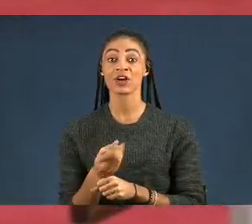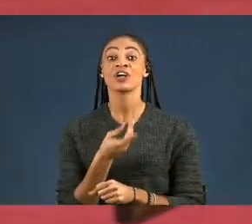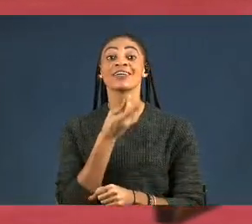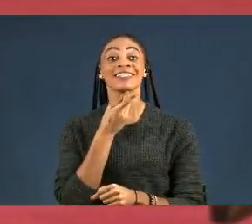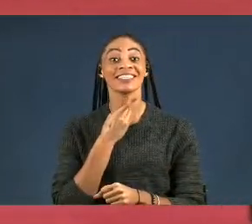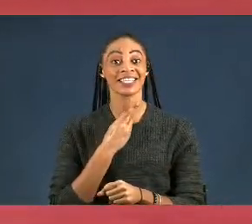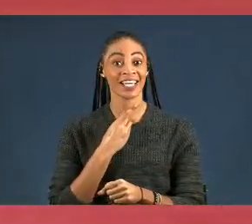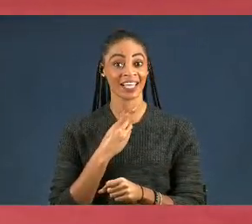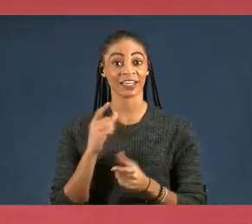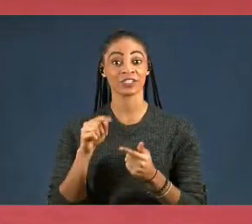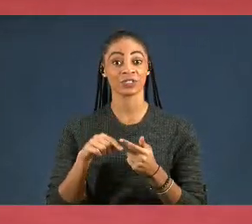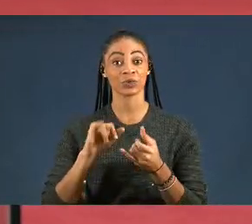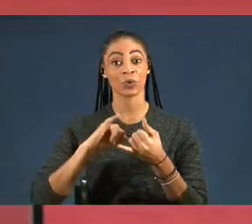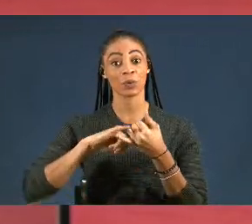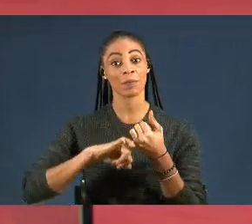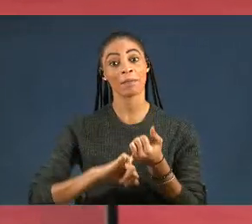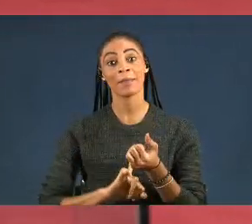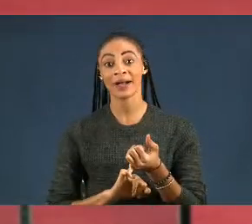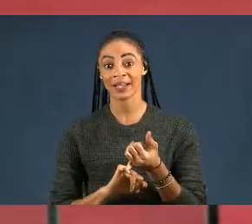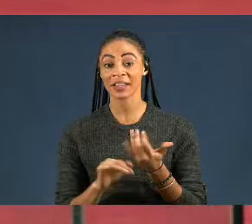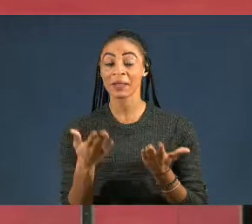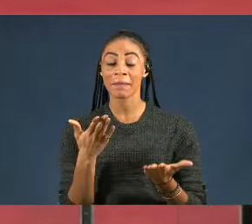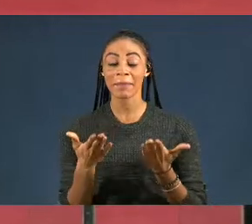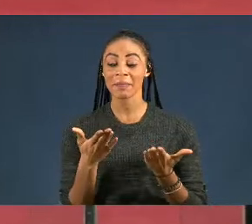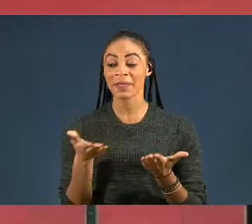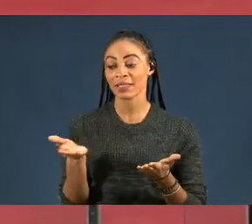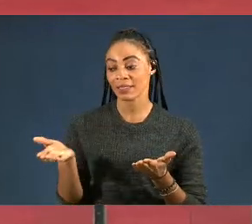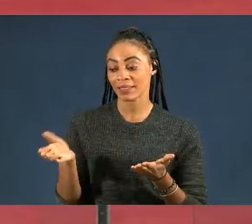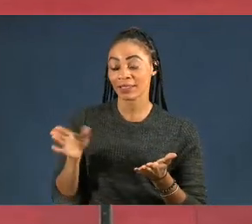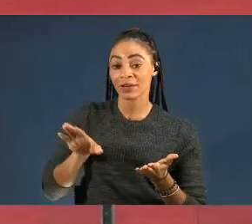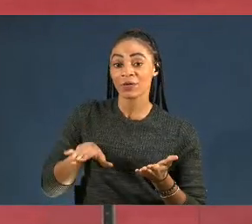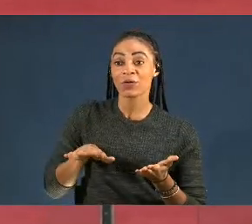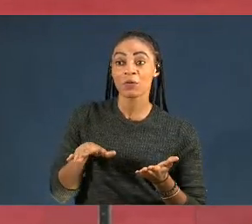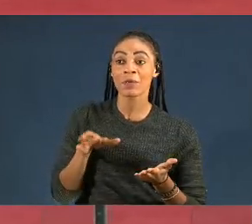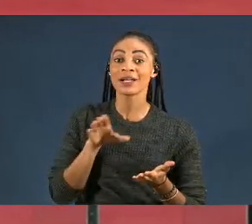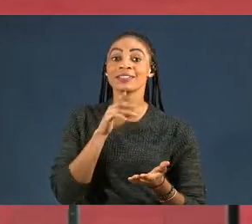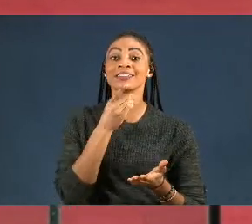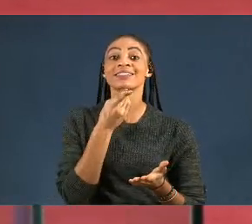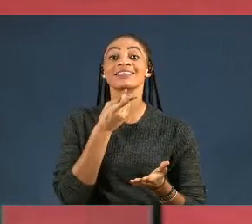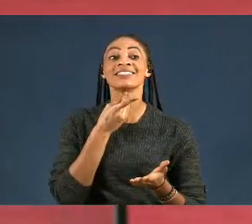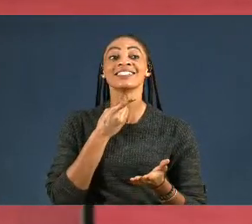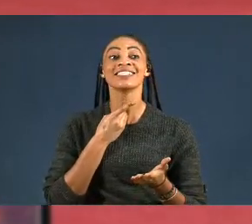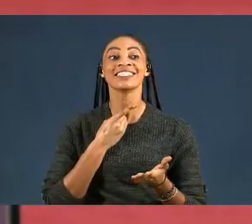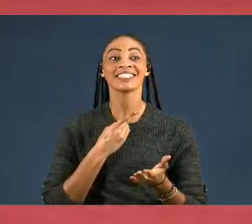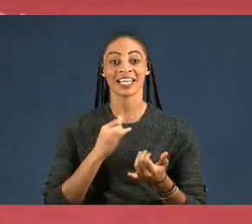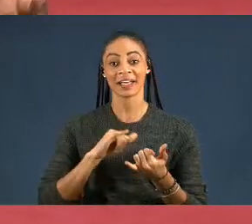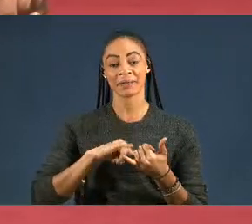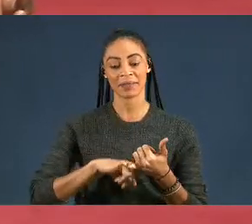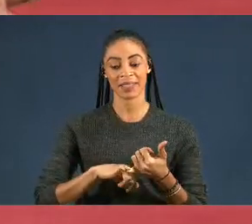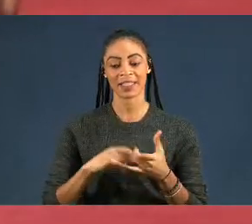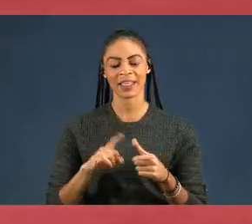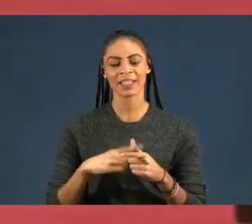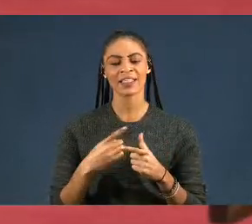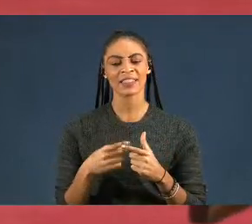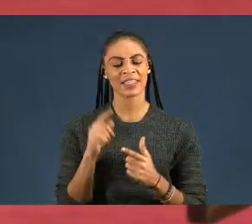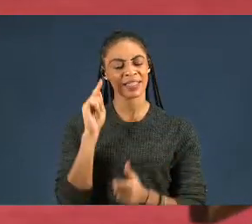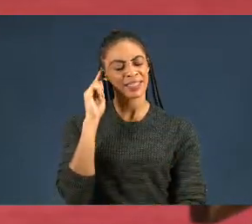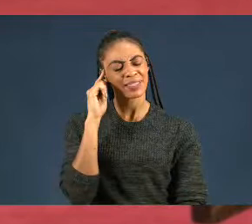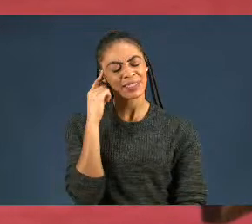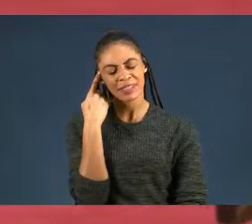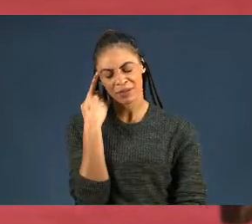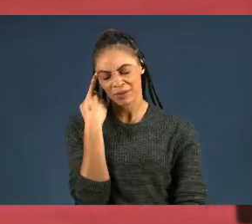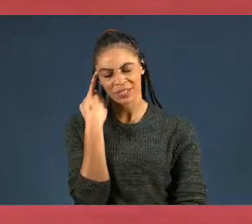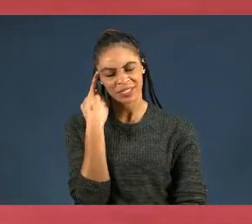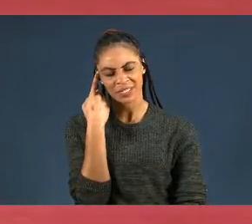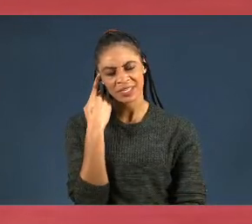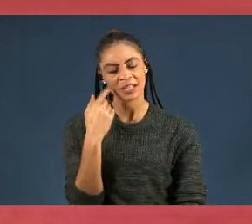Maybe she wanted to get married. So she thought, what can I do? And the burden in her